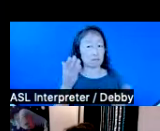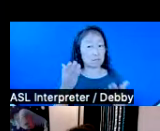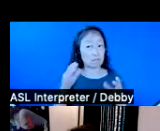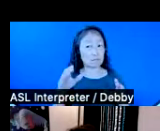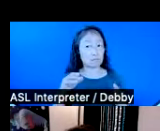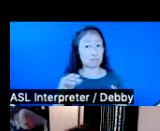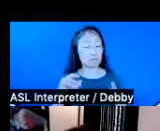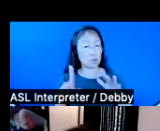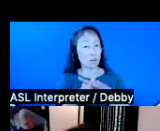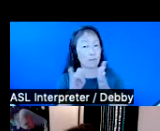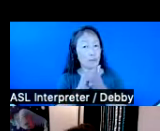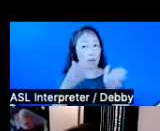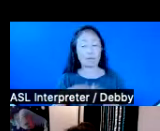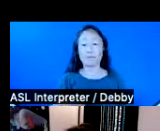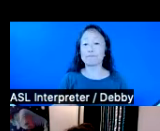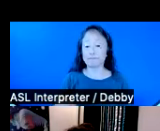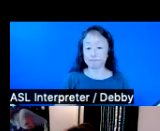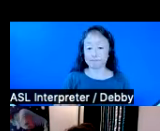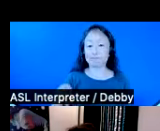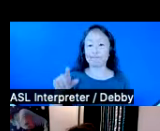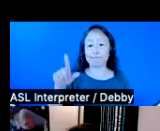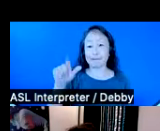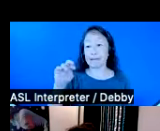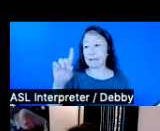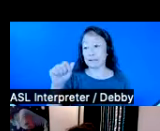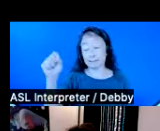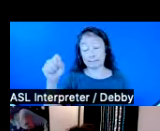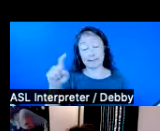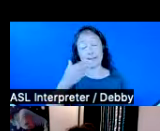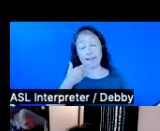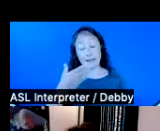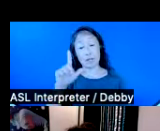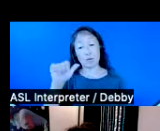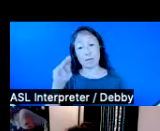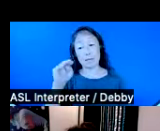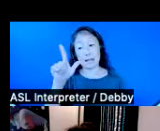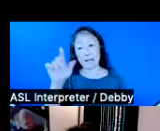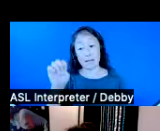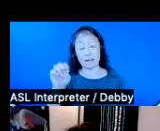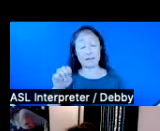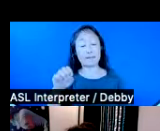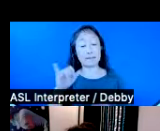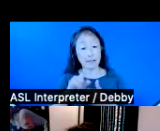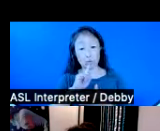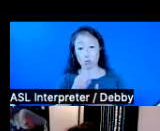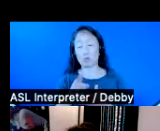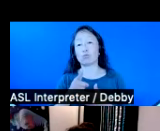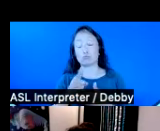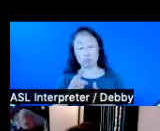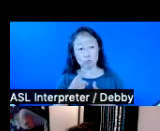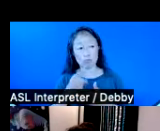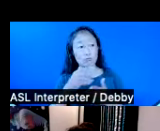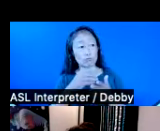Linnell. That's true. That is one of the ways that it can show up, is in work performance.